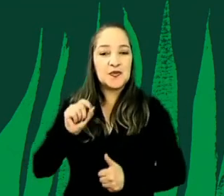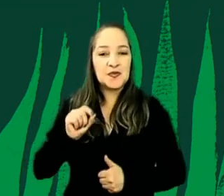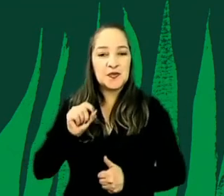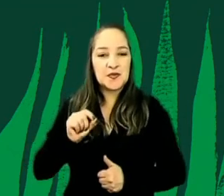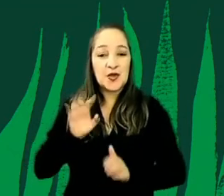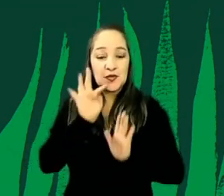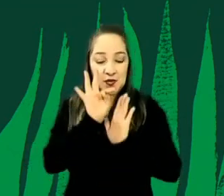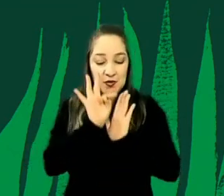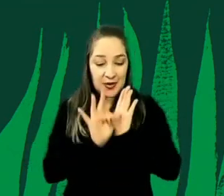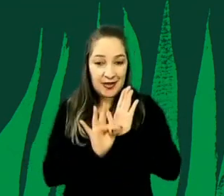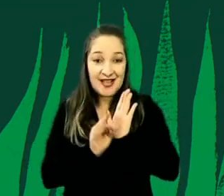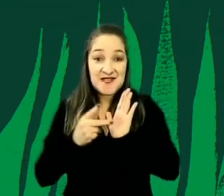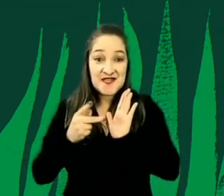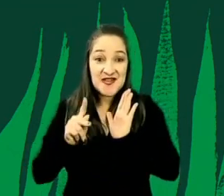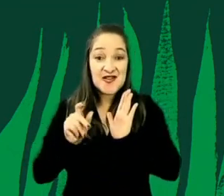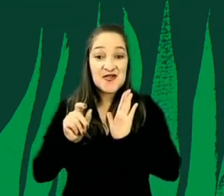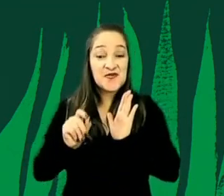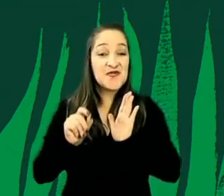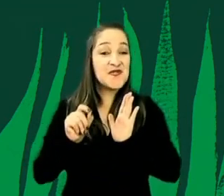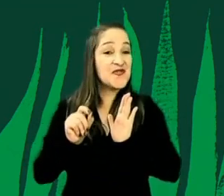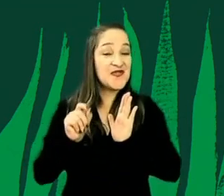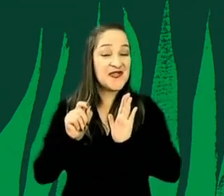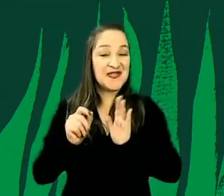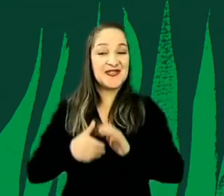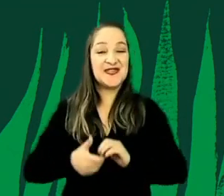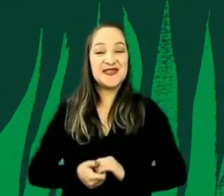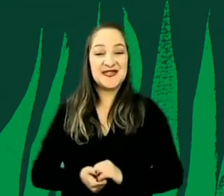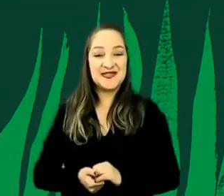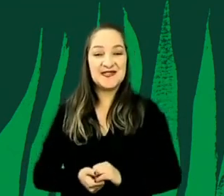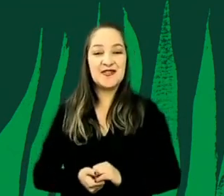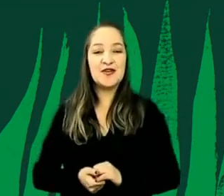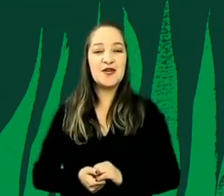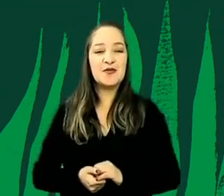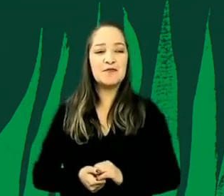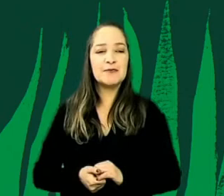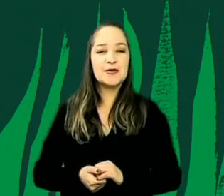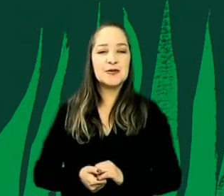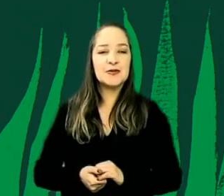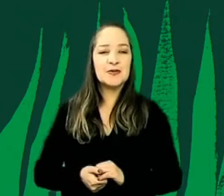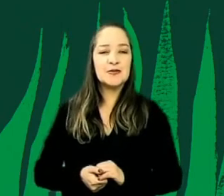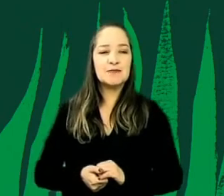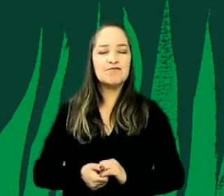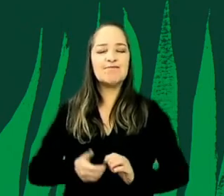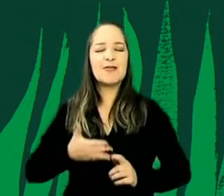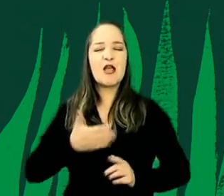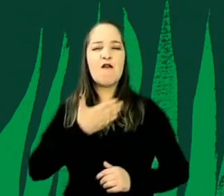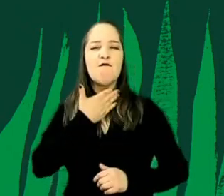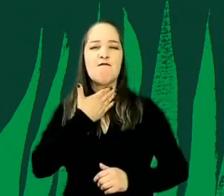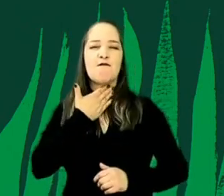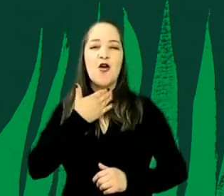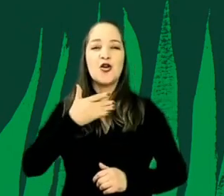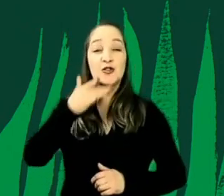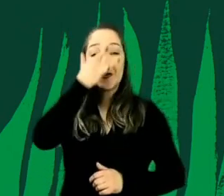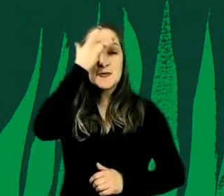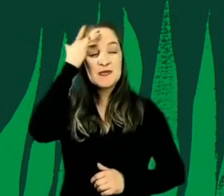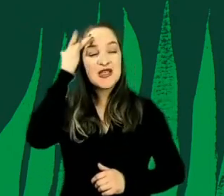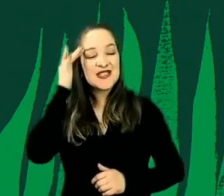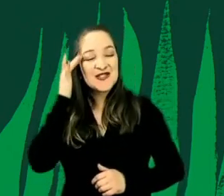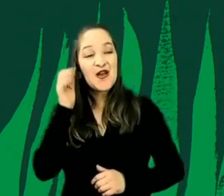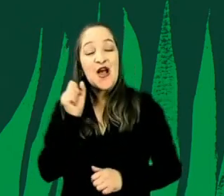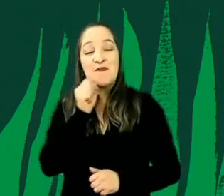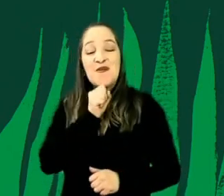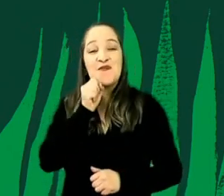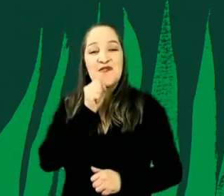us close to Alice's writing is exactly this. It's to seek in the voices of the older